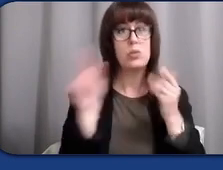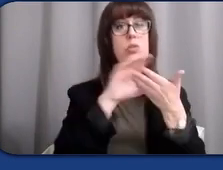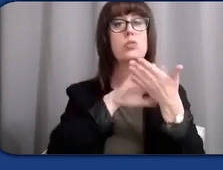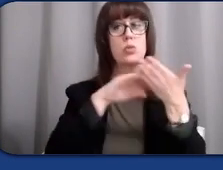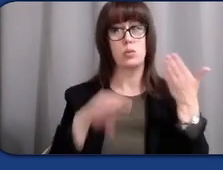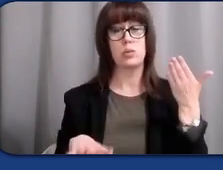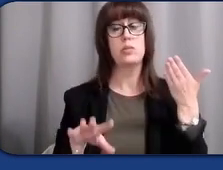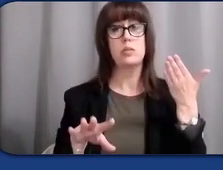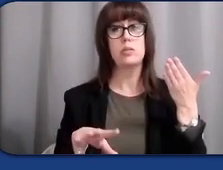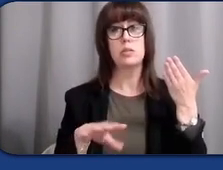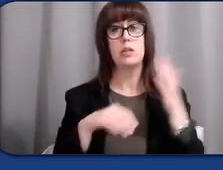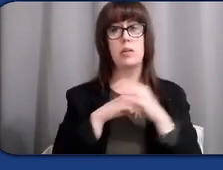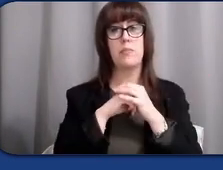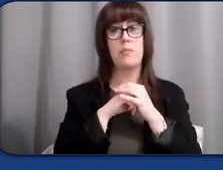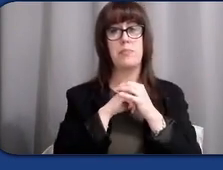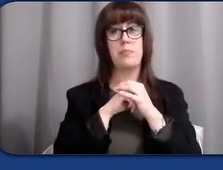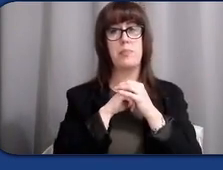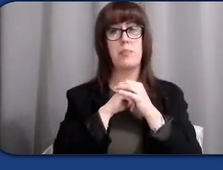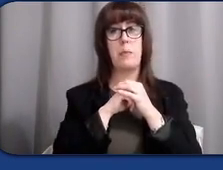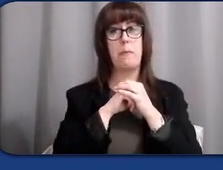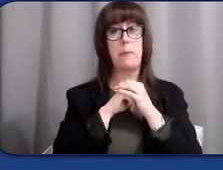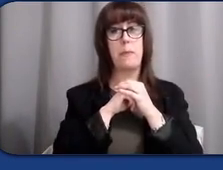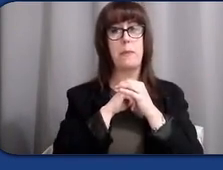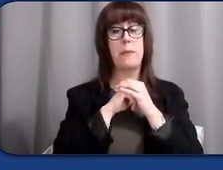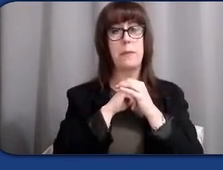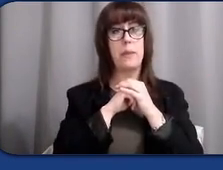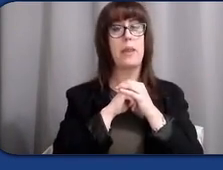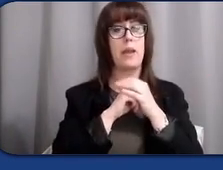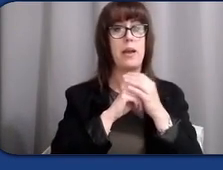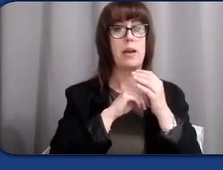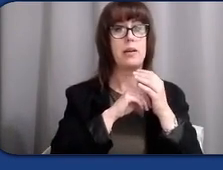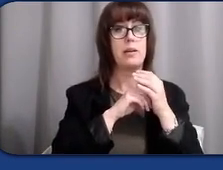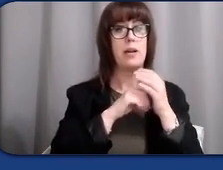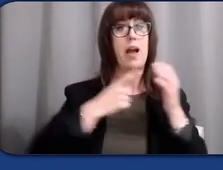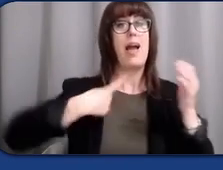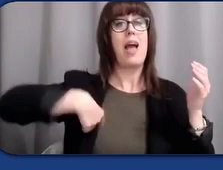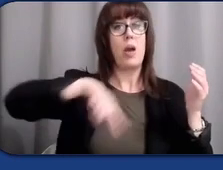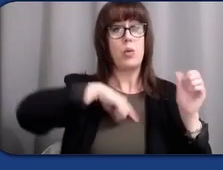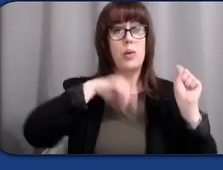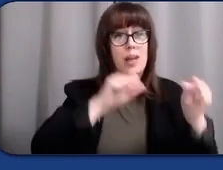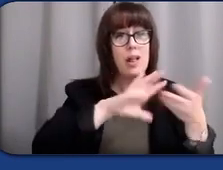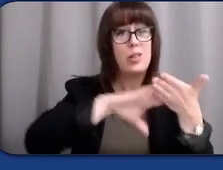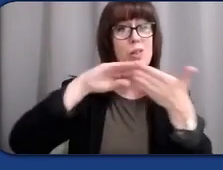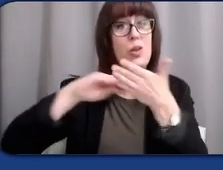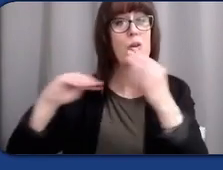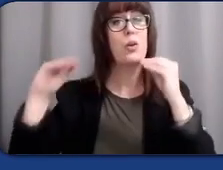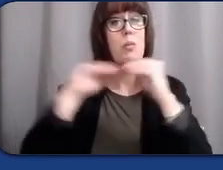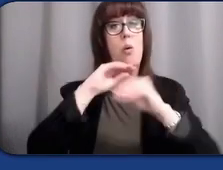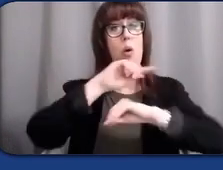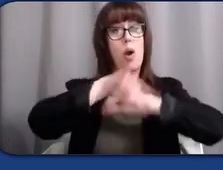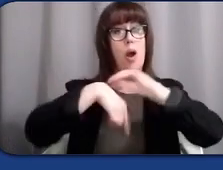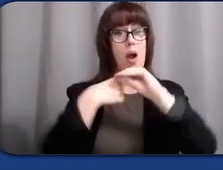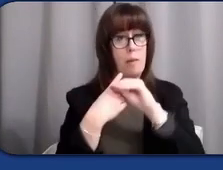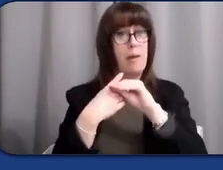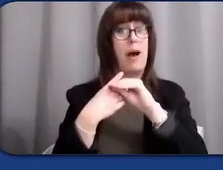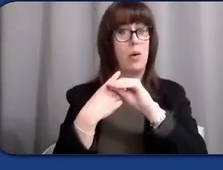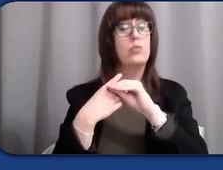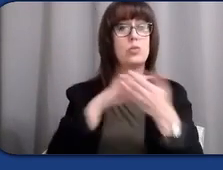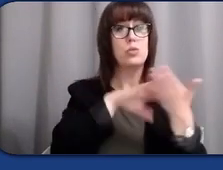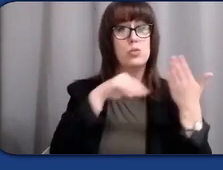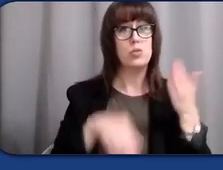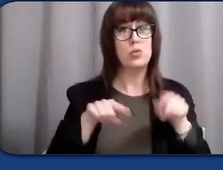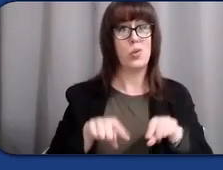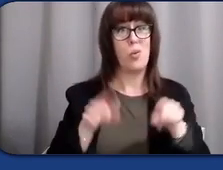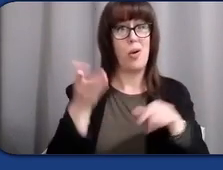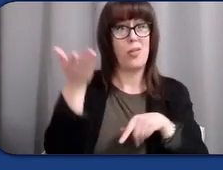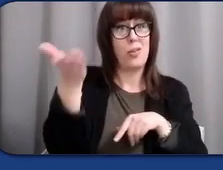us to get to learn more about students when they're in a school setup, apart from what the teachers